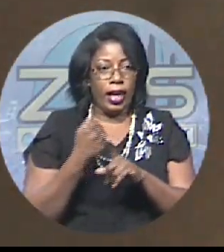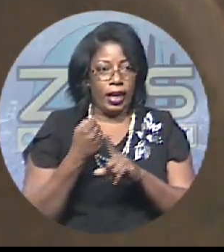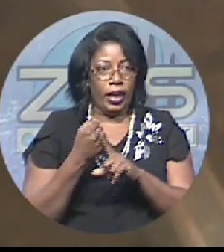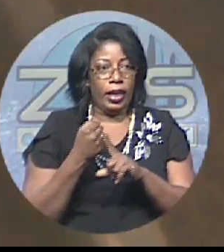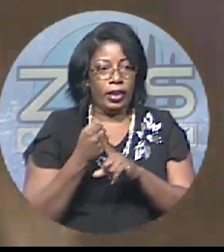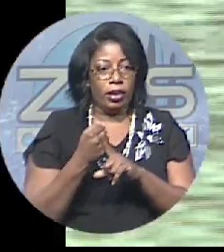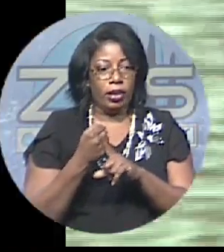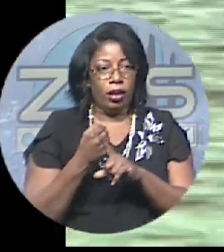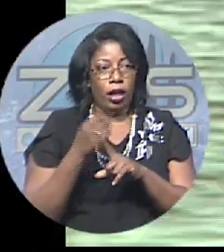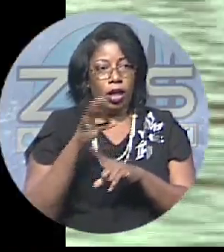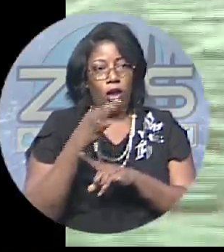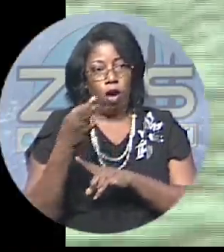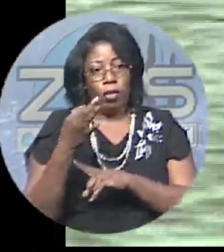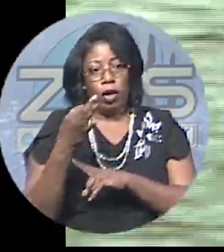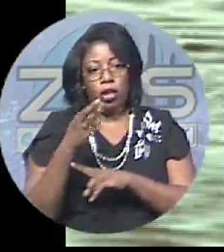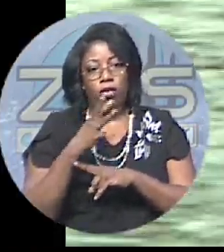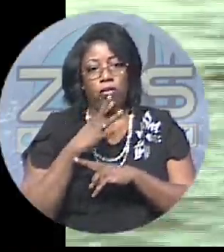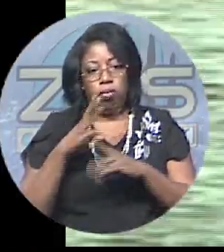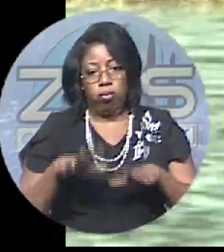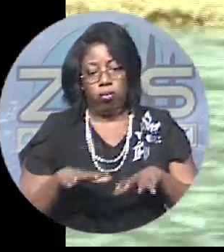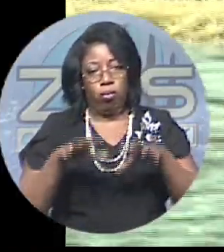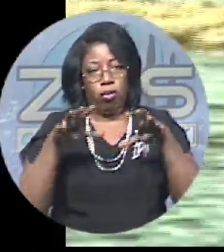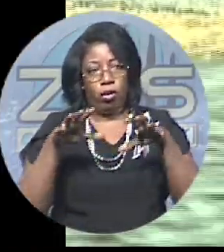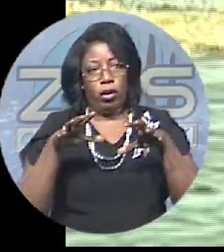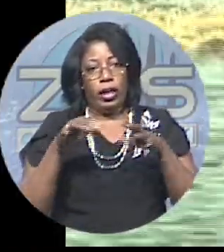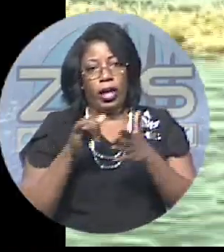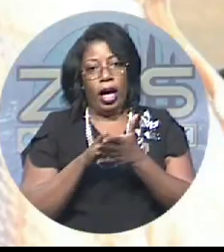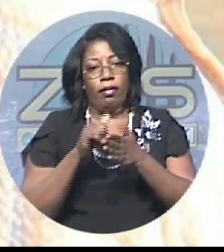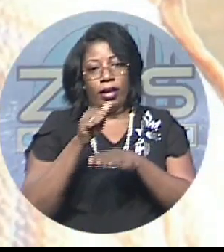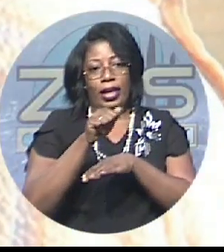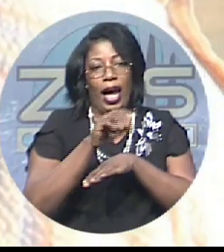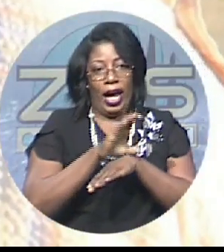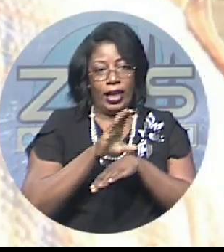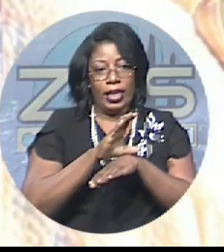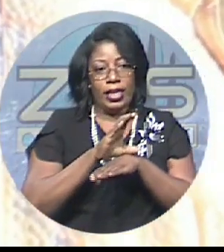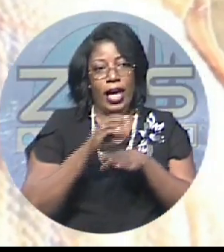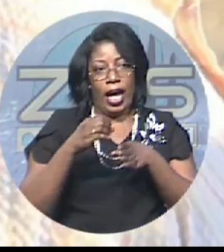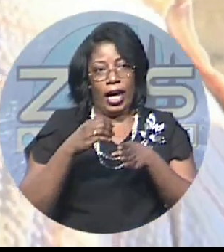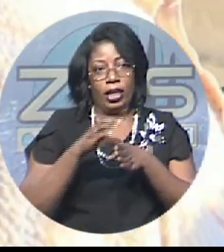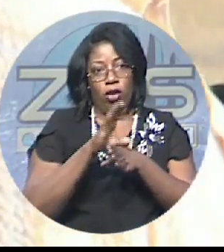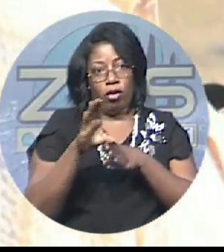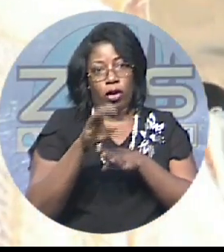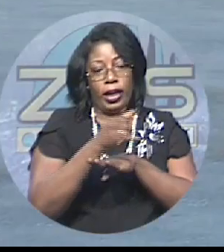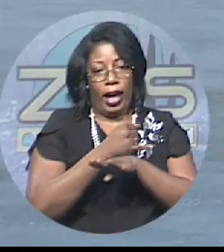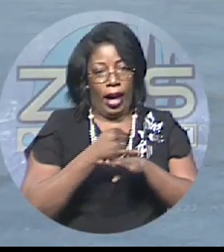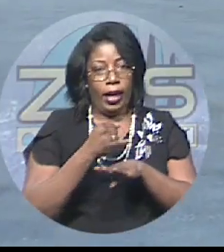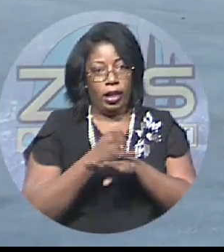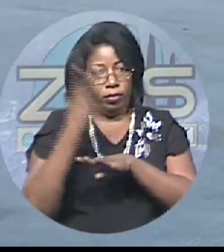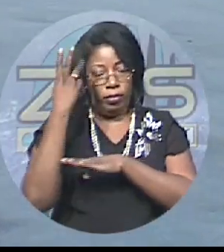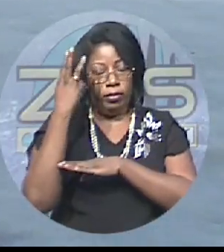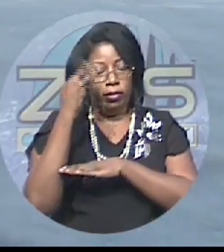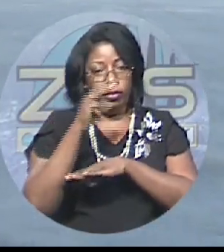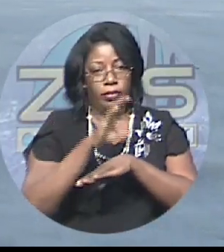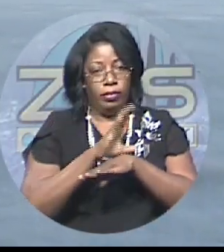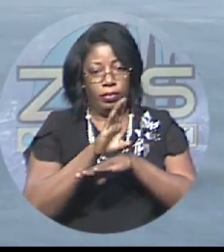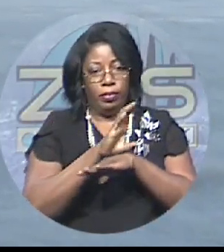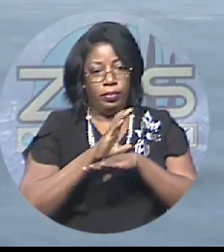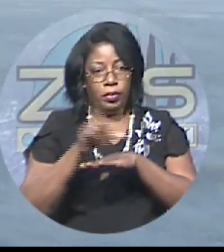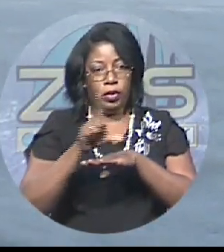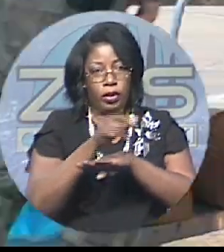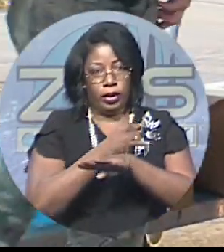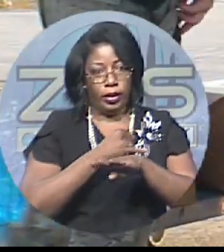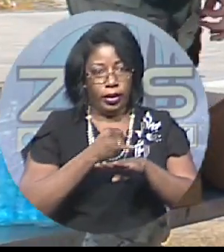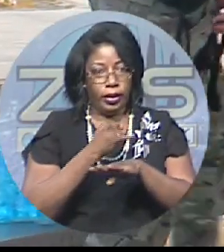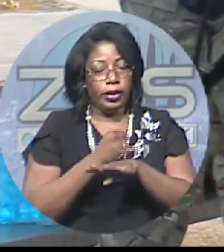been cut off due to flooding. There's a similar situation in Acklands and Crooked Island. Prime Minister Christie traveled to Barrie, South Long Island,